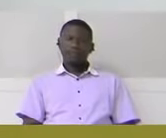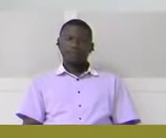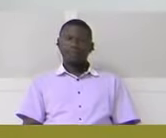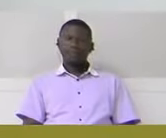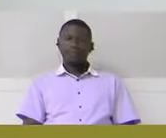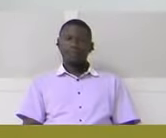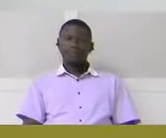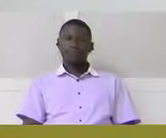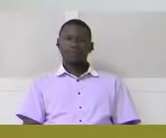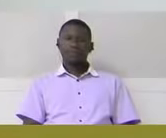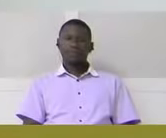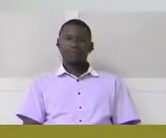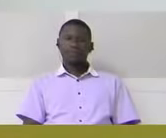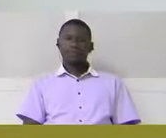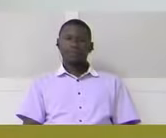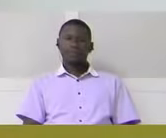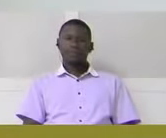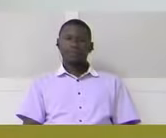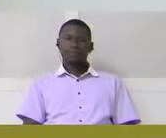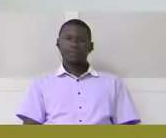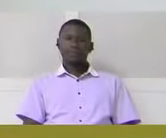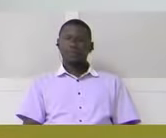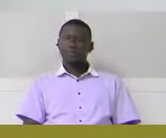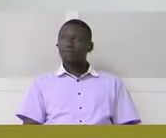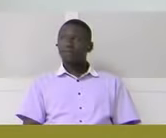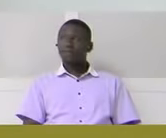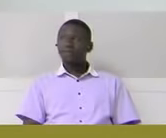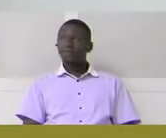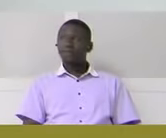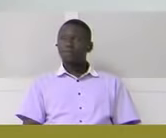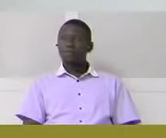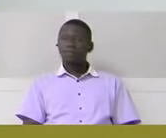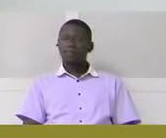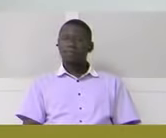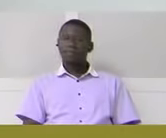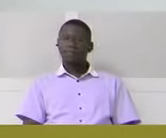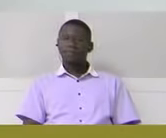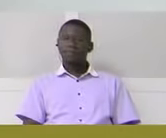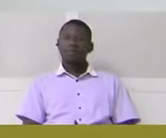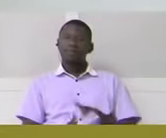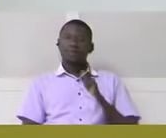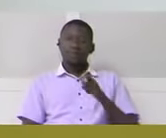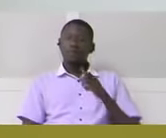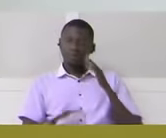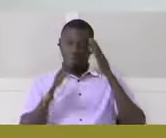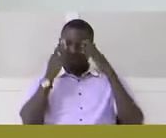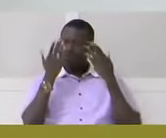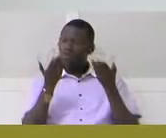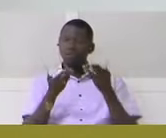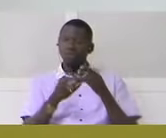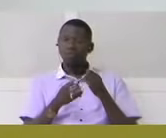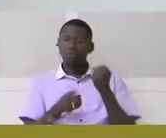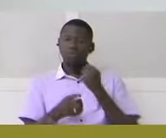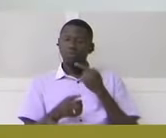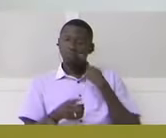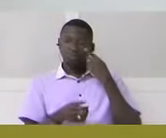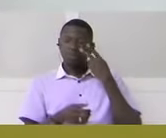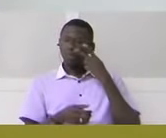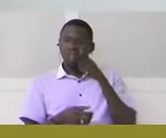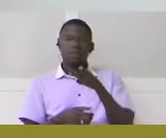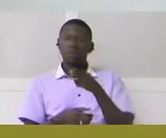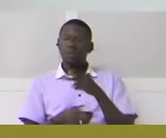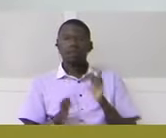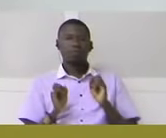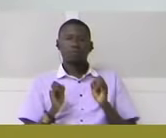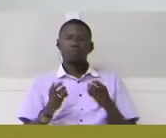fudu borofo ni in Kenya wale accident ni sabu. That I cannot determine because I was not there.